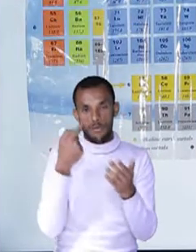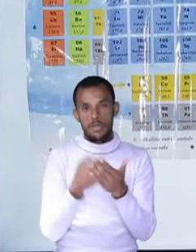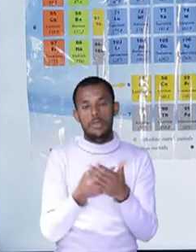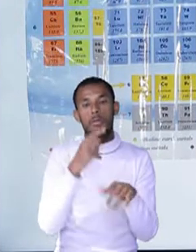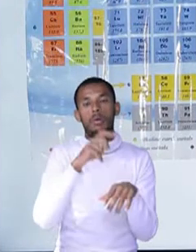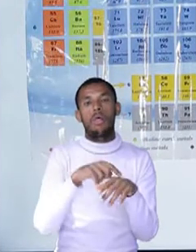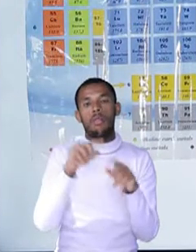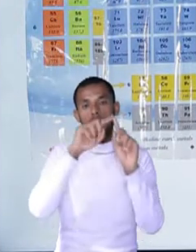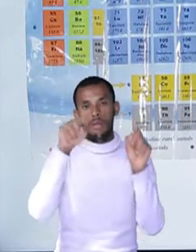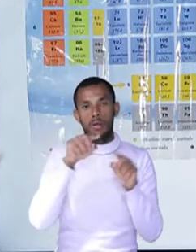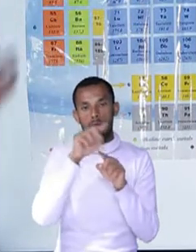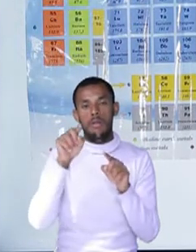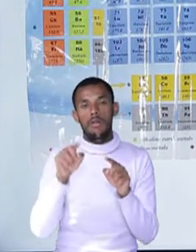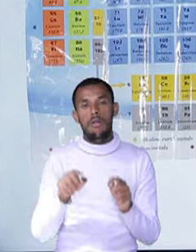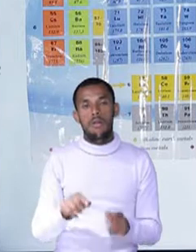periodic table,